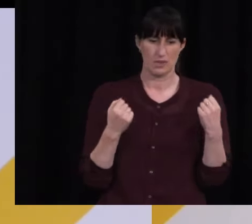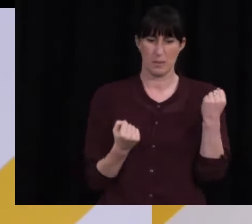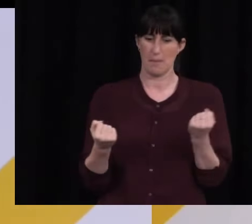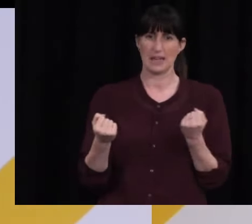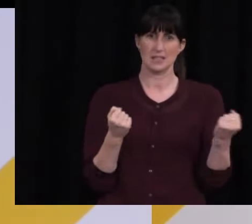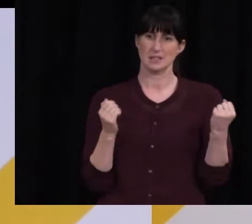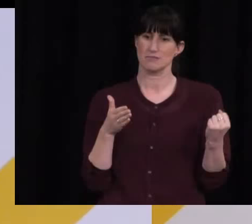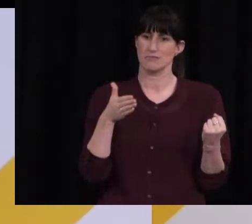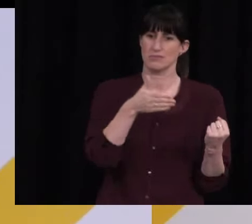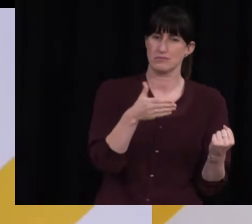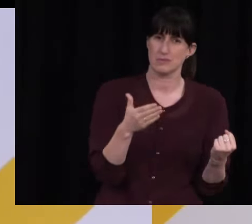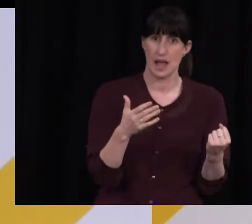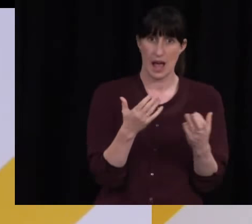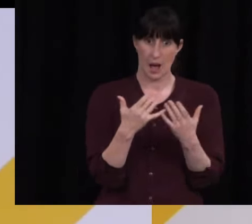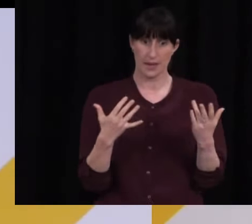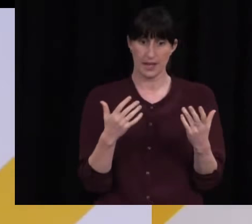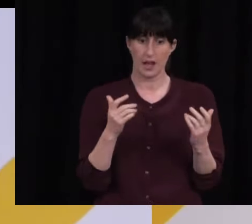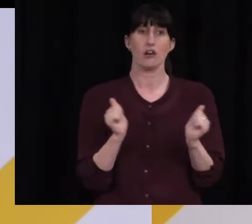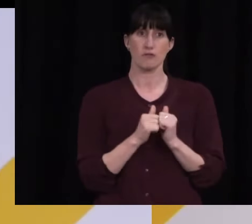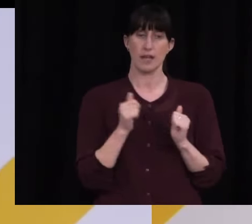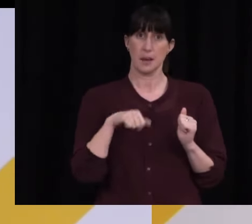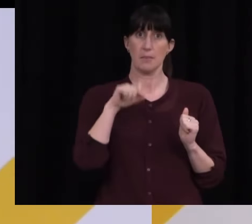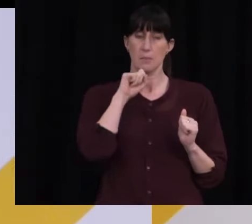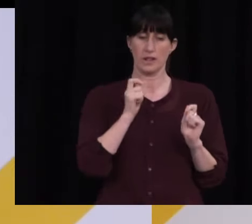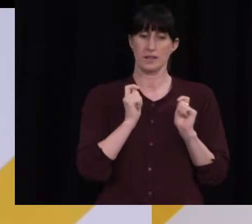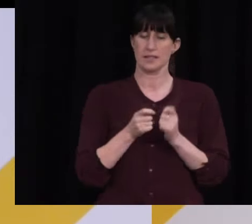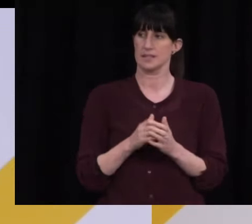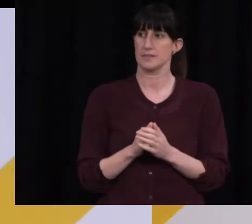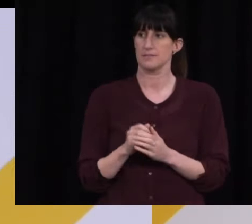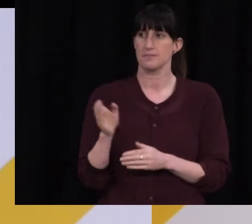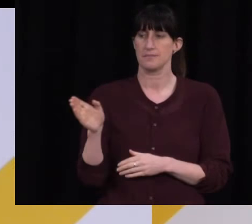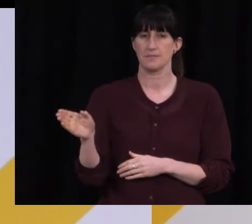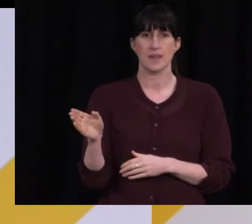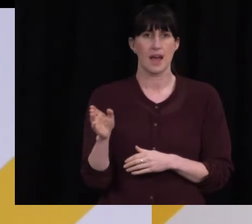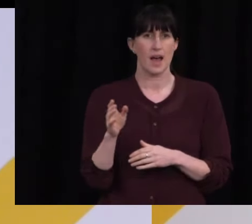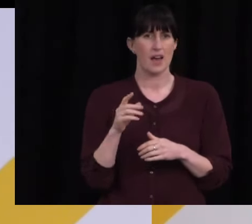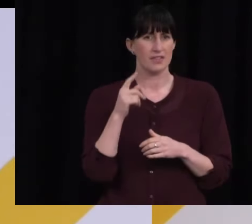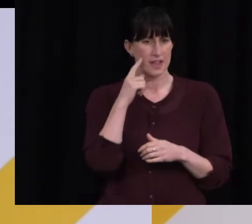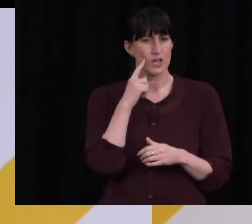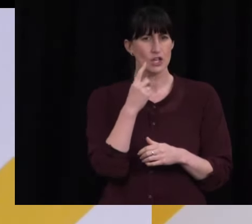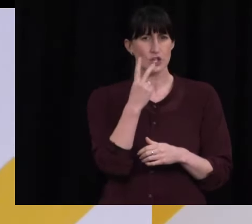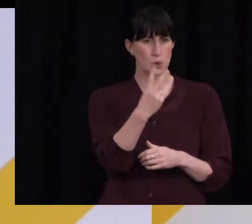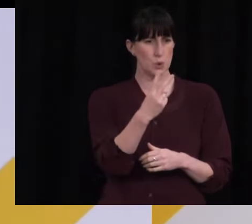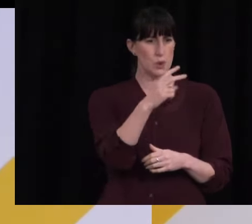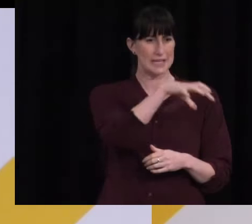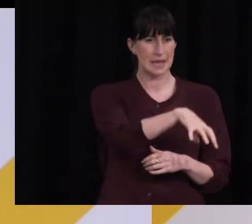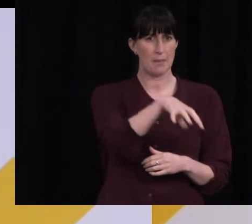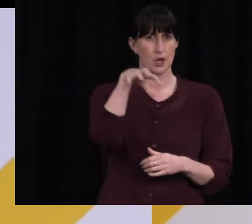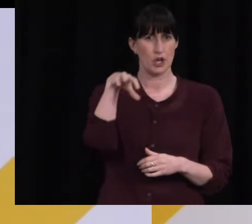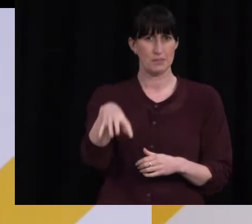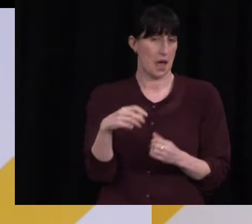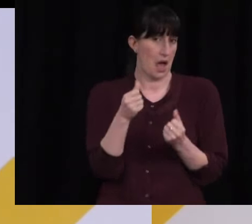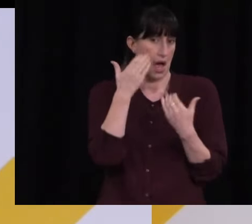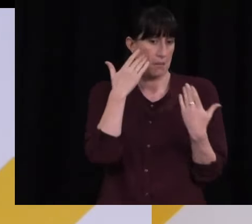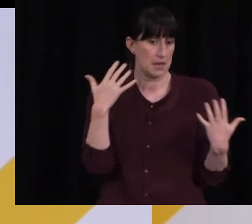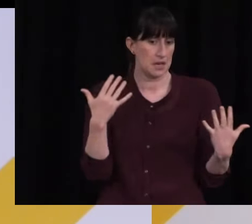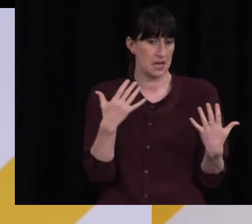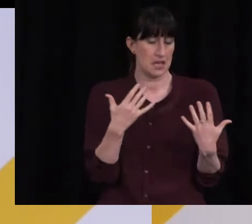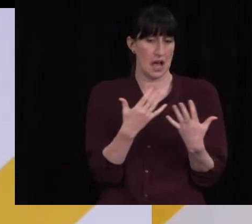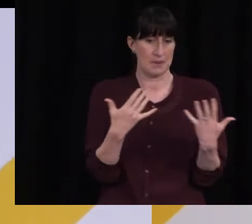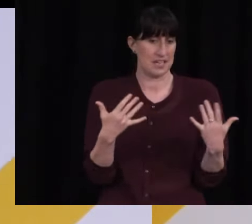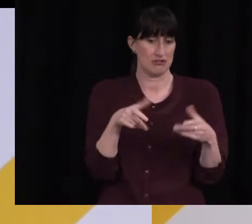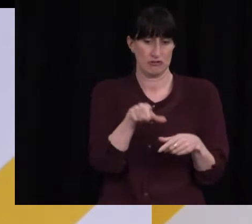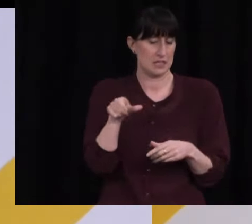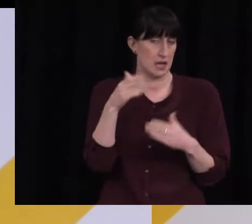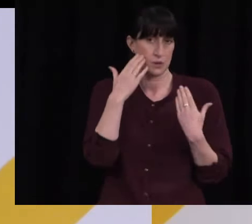Have there been? I know we've done door-to-door in at least 2 suburbs where we've had particular outbreaks. I couldn't give you a number of streets. Yes, that's right. I